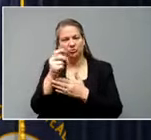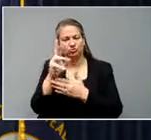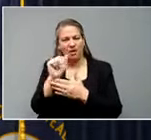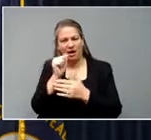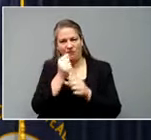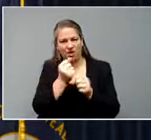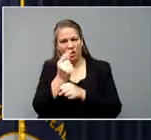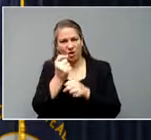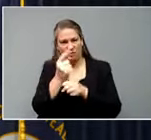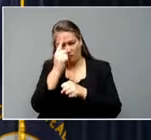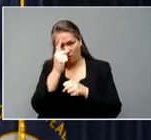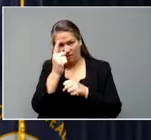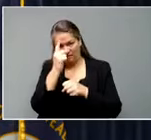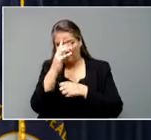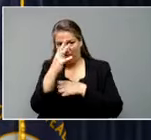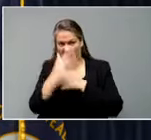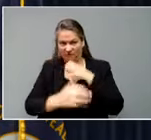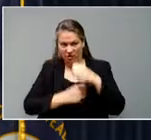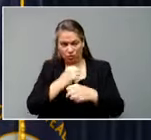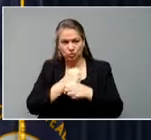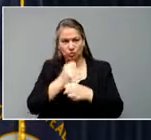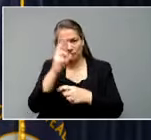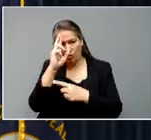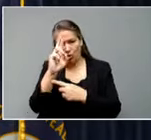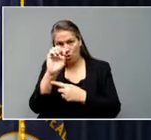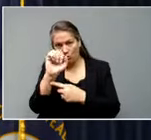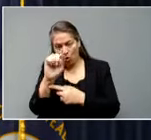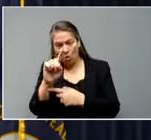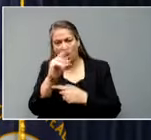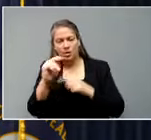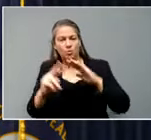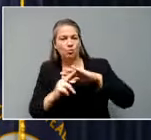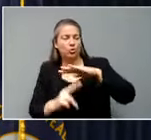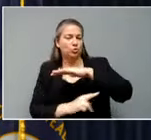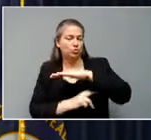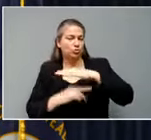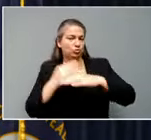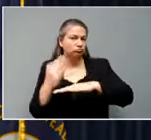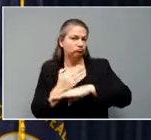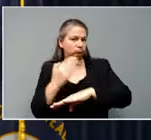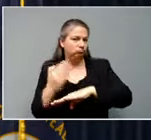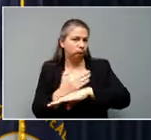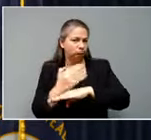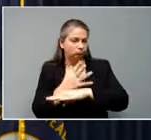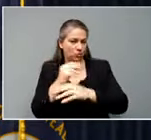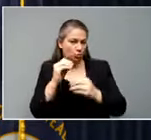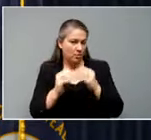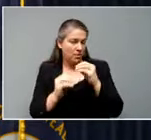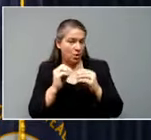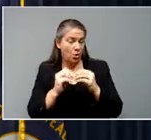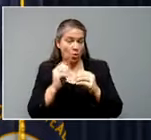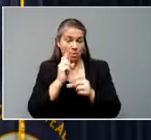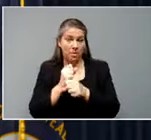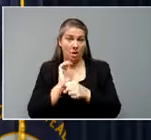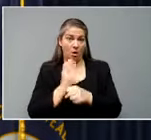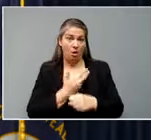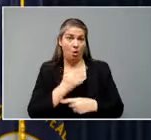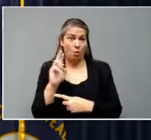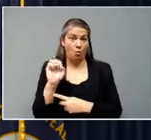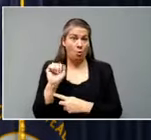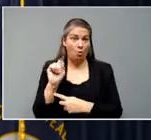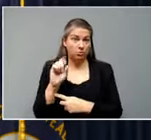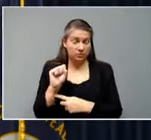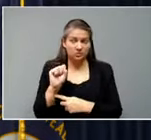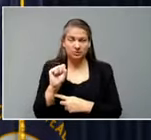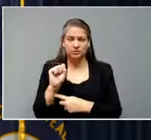5 years in road and bridge construction and repair. It's going to make the roadways that our kids